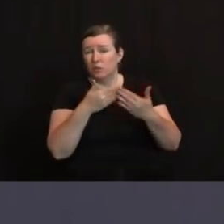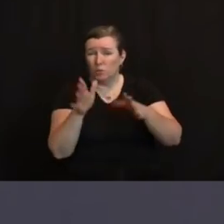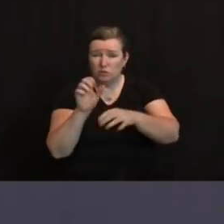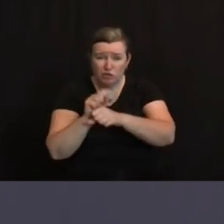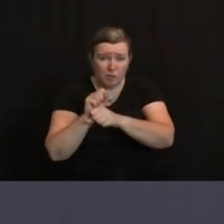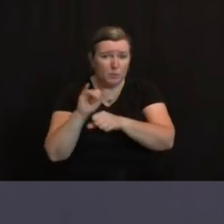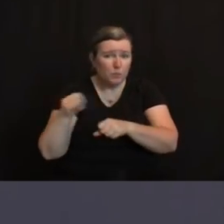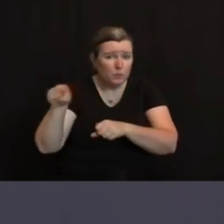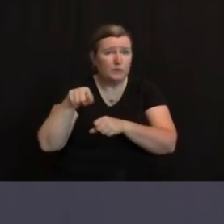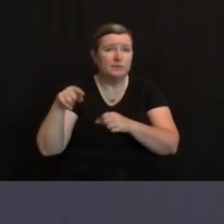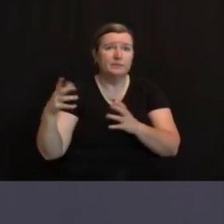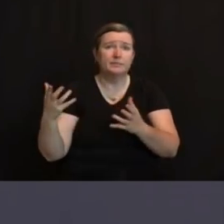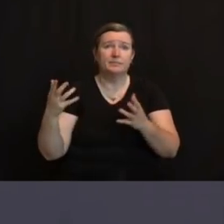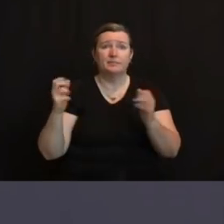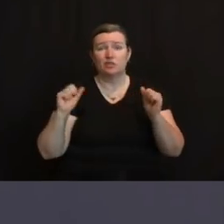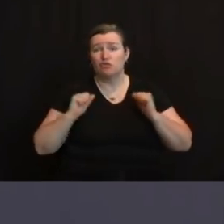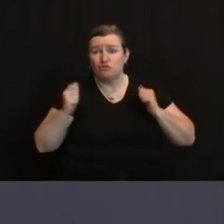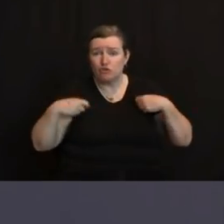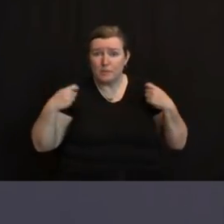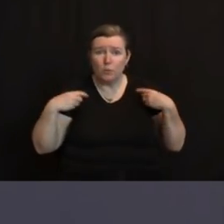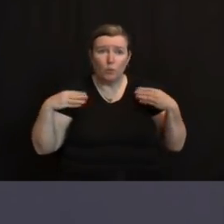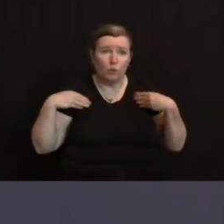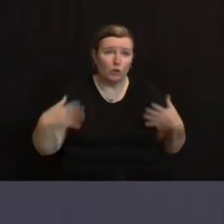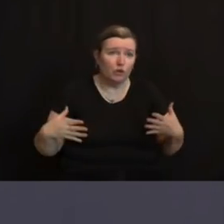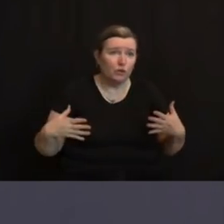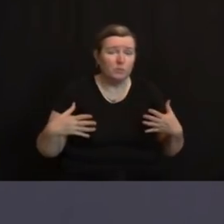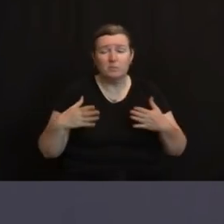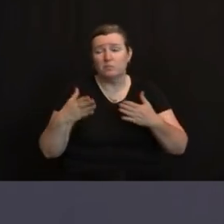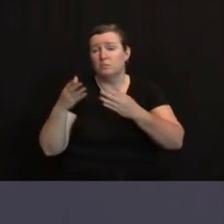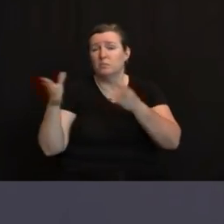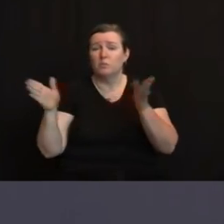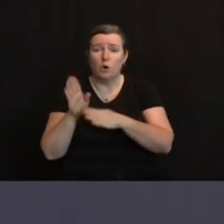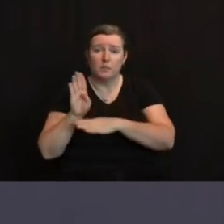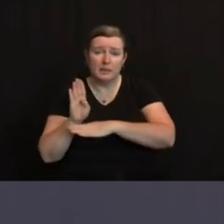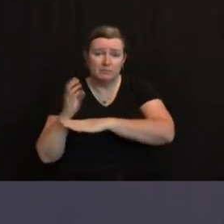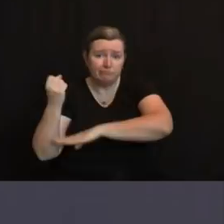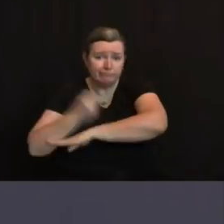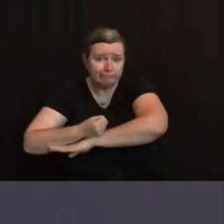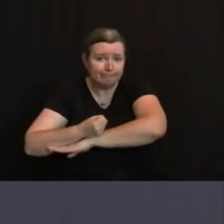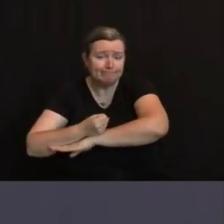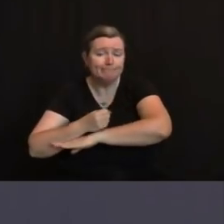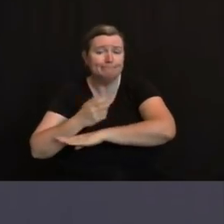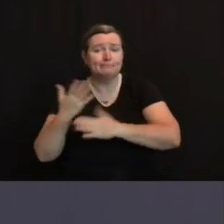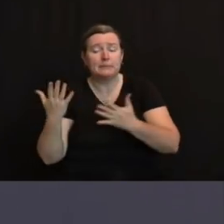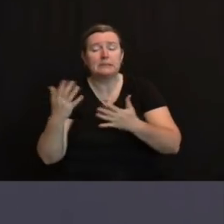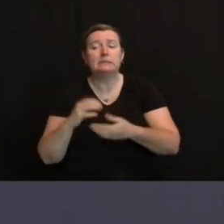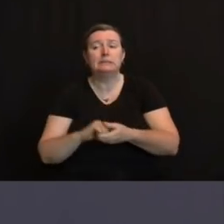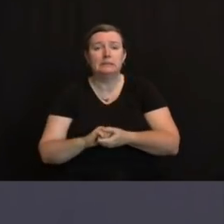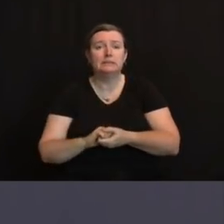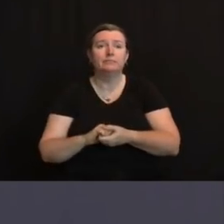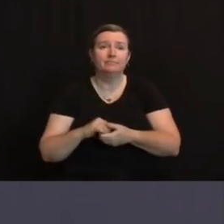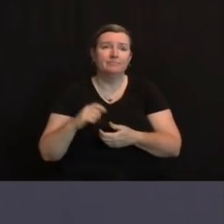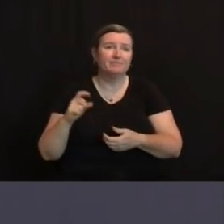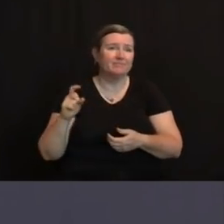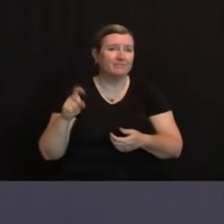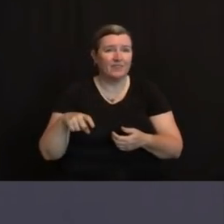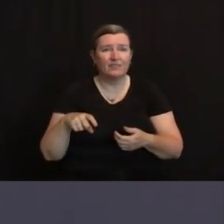owner or small business that went under as a result of this. We all got to get back on our